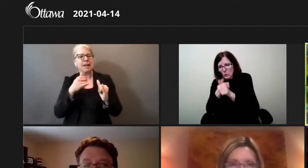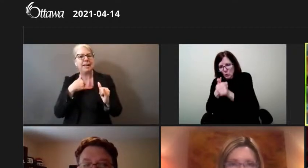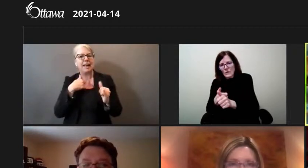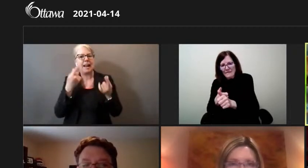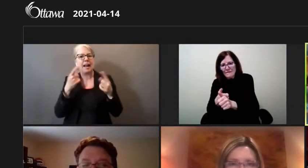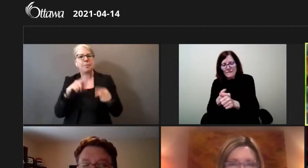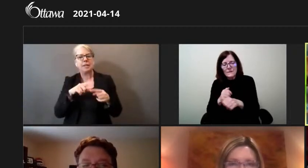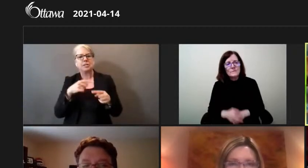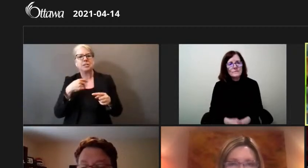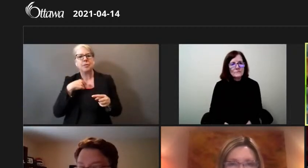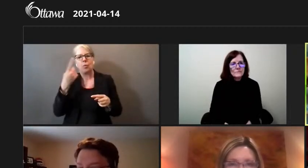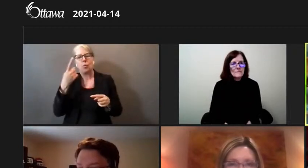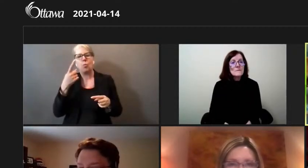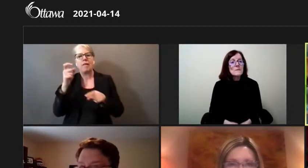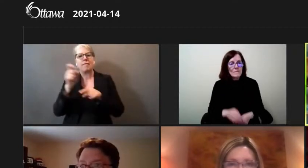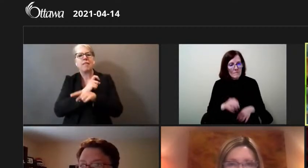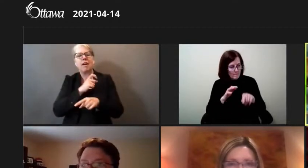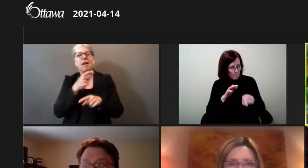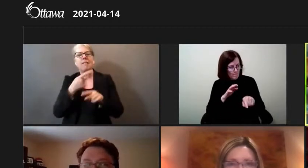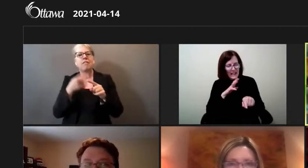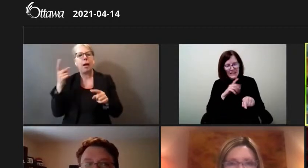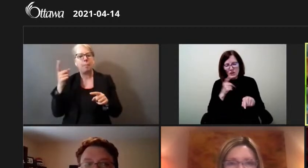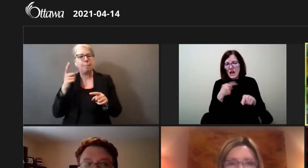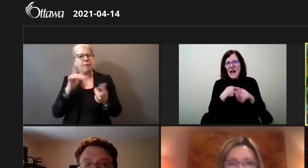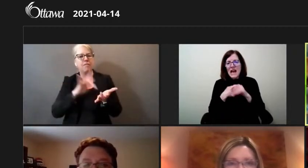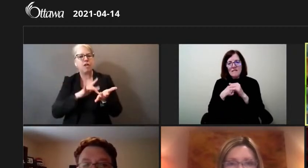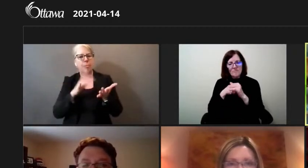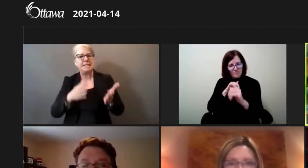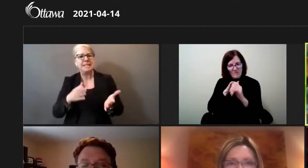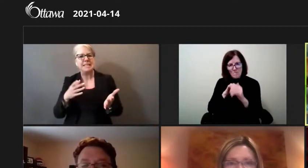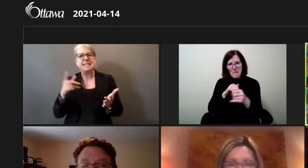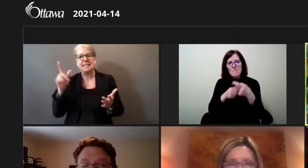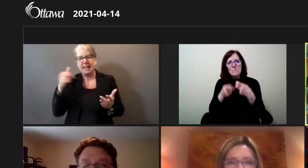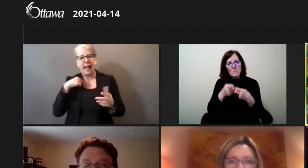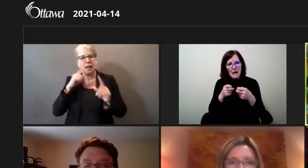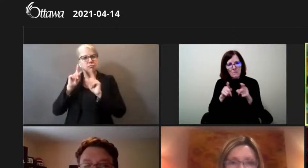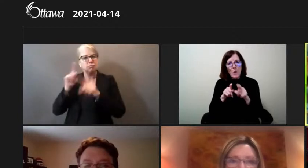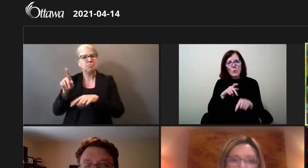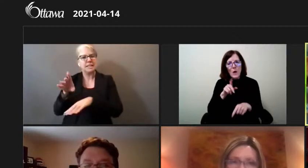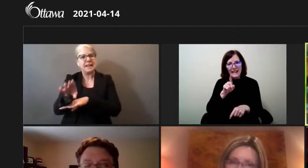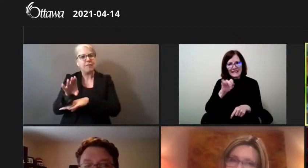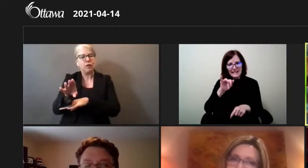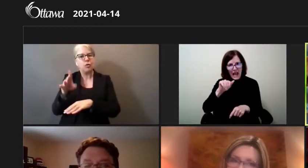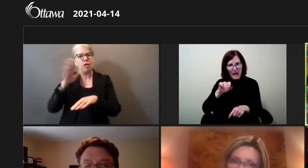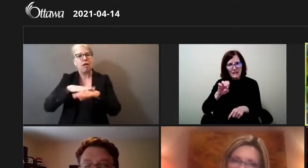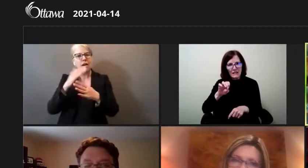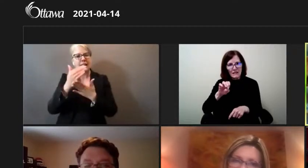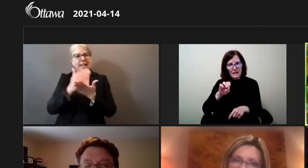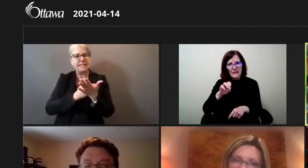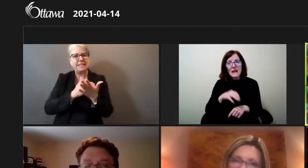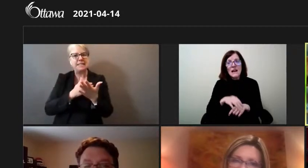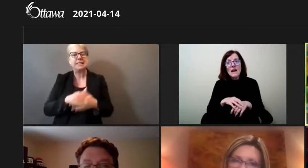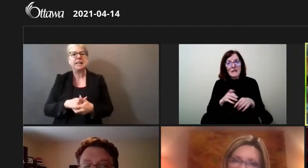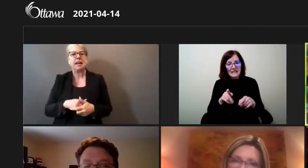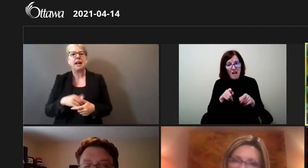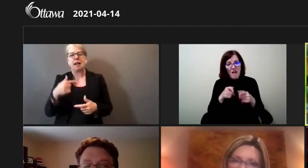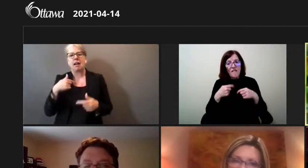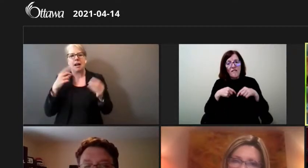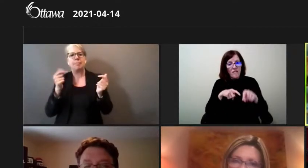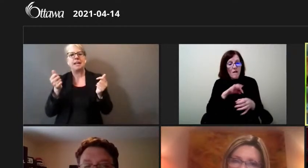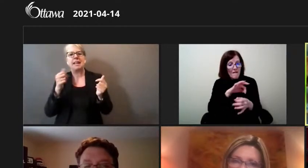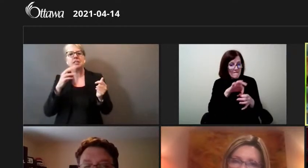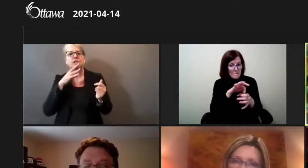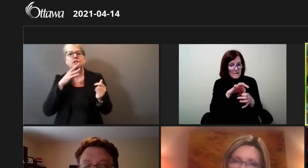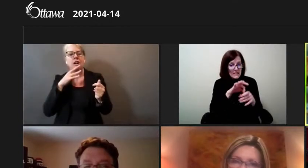got a call from a pharmacy saying, can you come in this afternoon? You're on the list. I immediately talked to